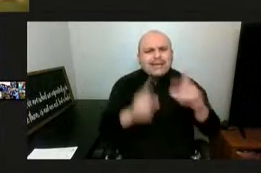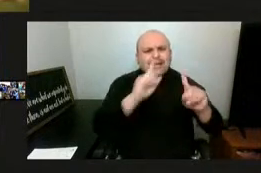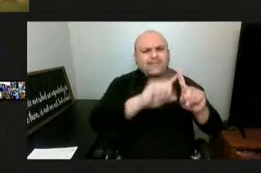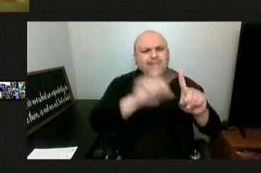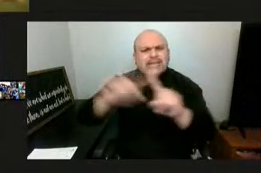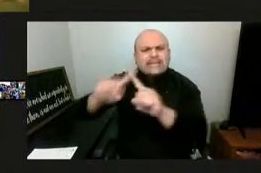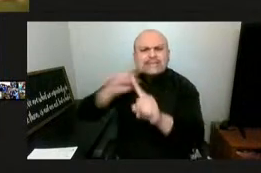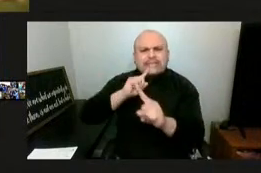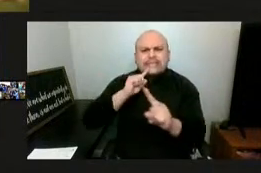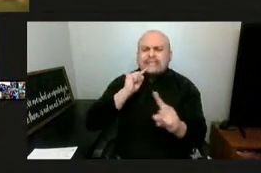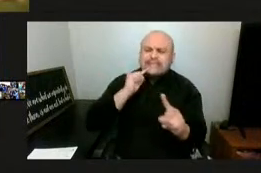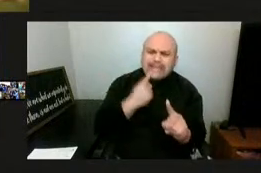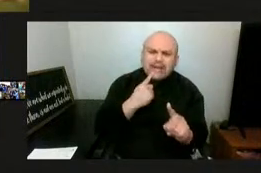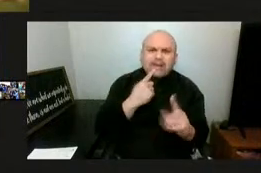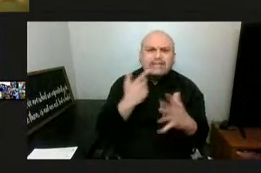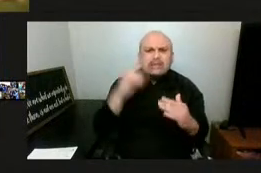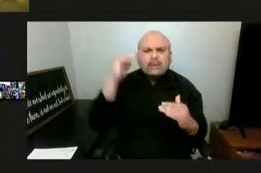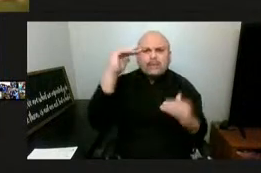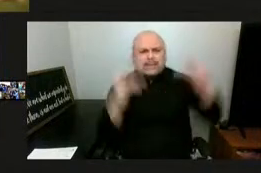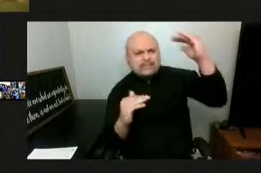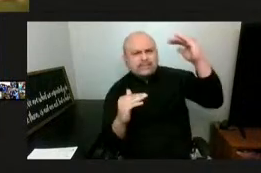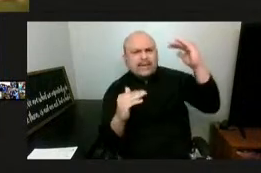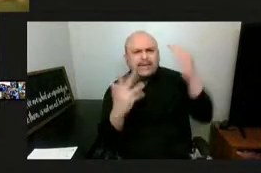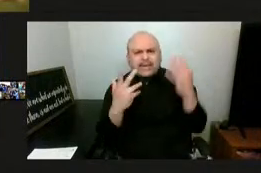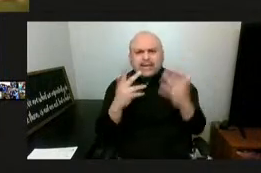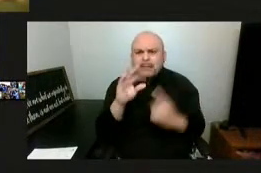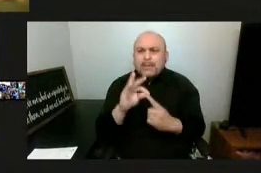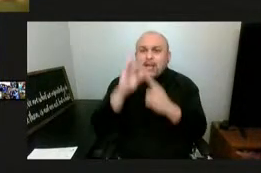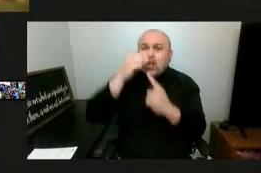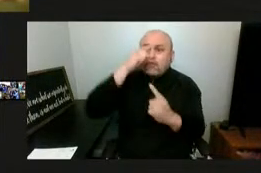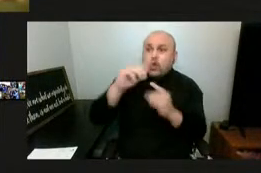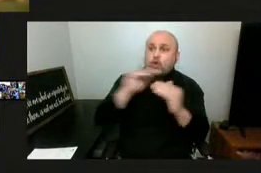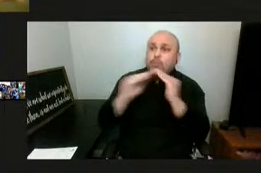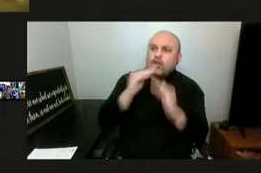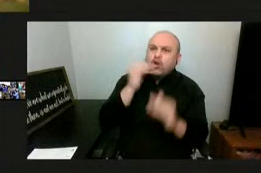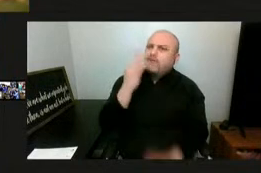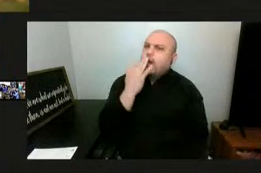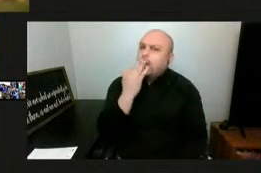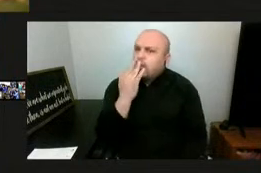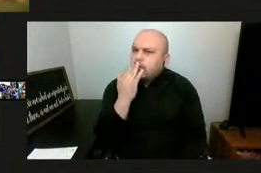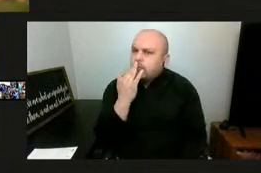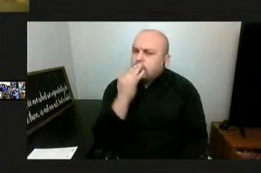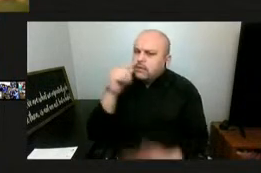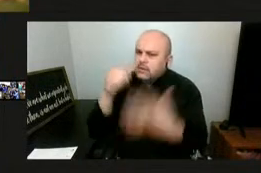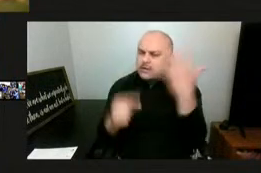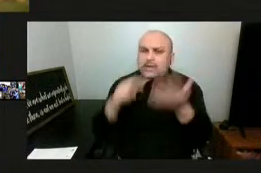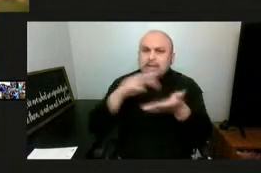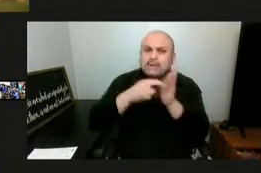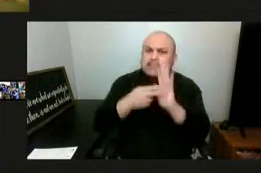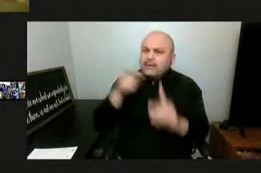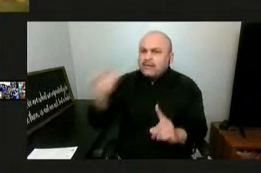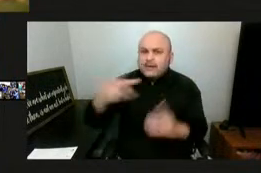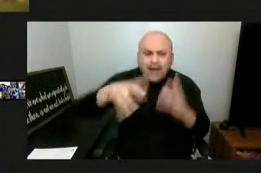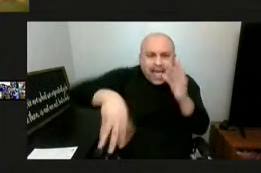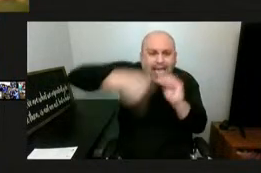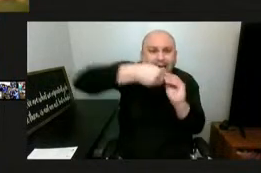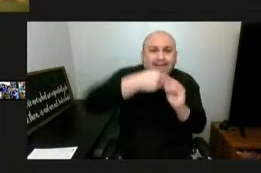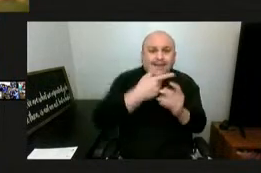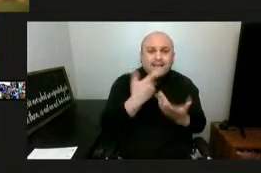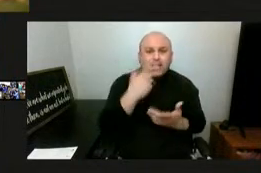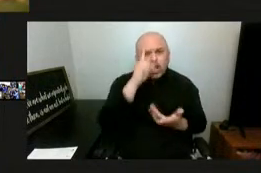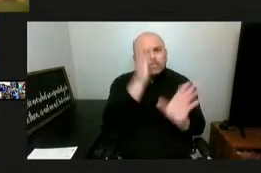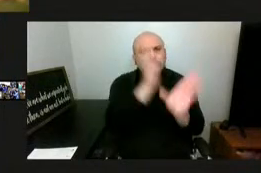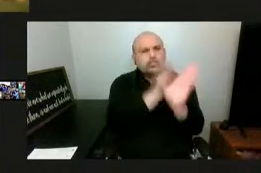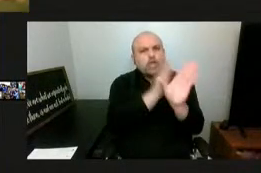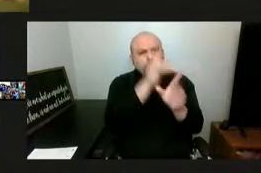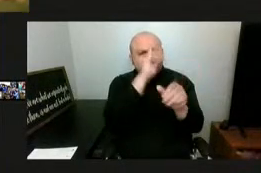disparities, particularly for communities of color, which added to the psychological distress that we were all experiencing